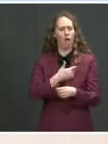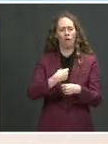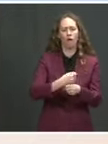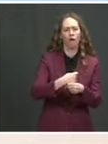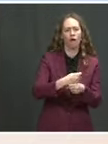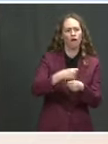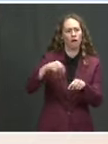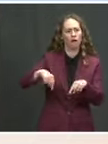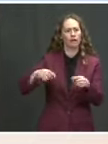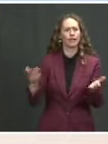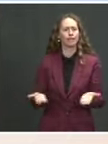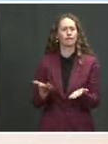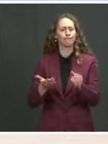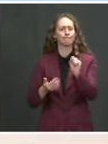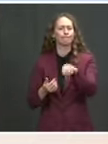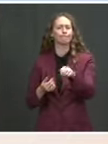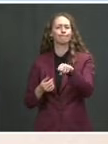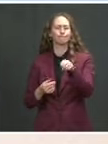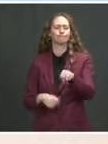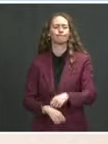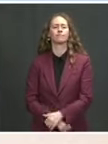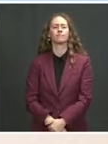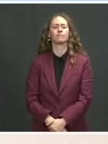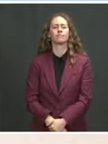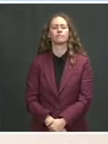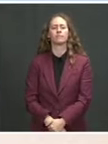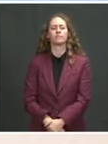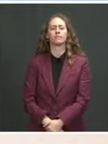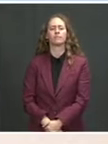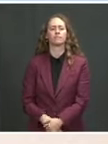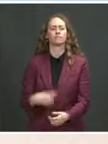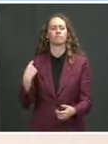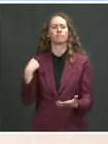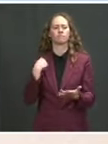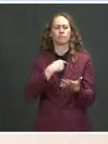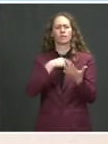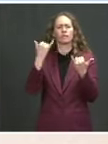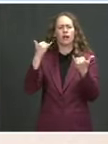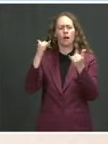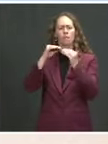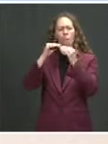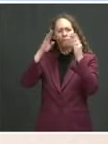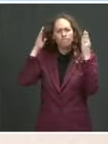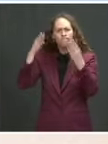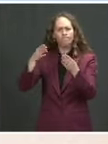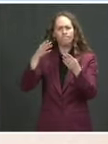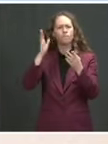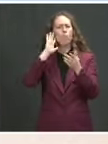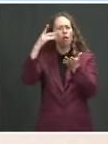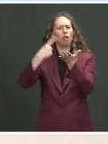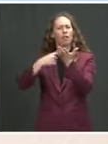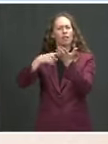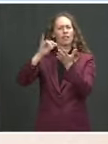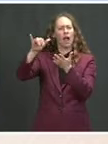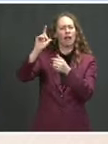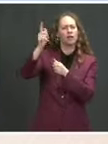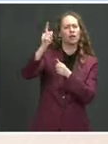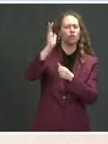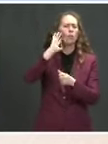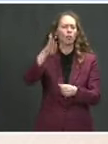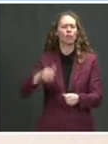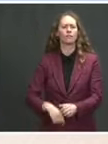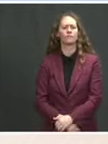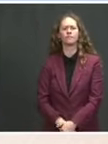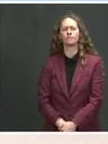focused response to the ransomware issue. That'll be two siloed, two different things. Are they working together? I would not say